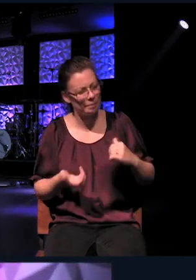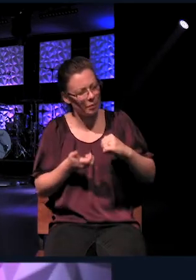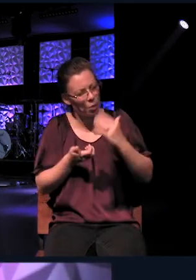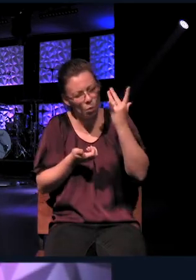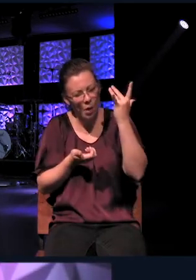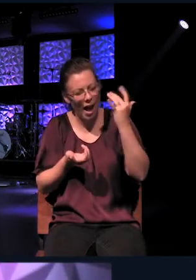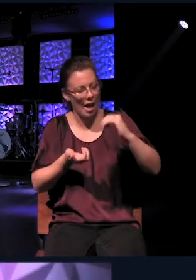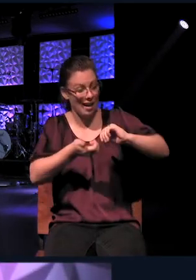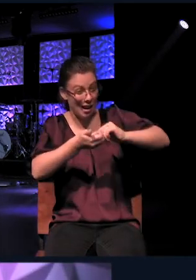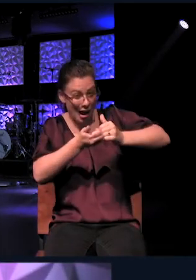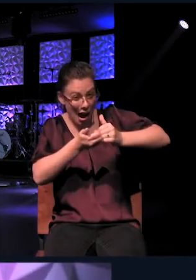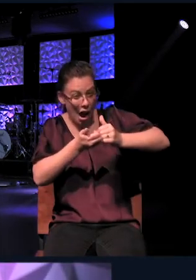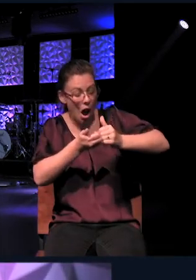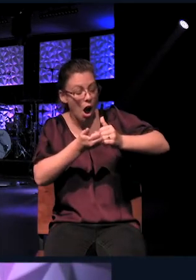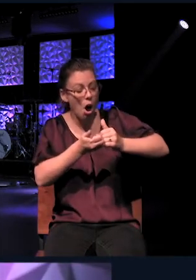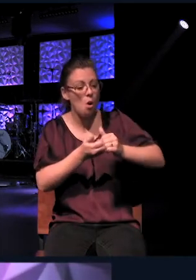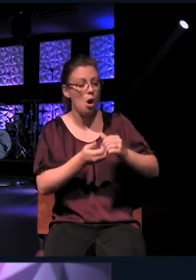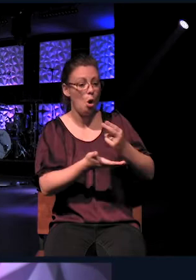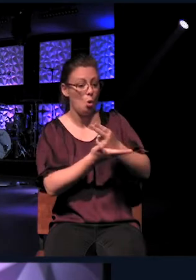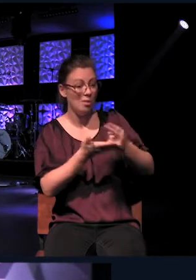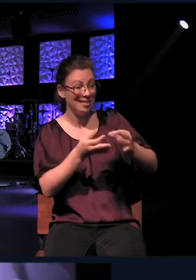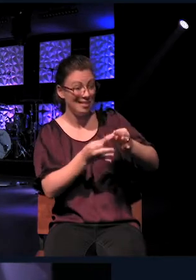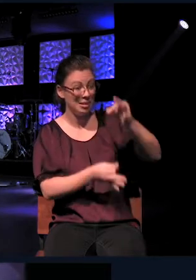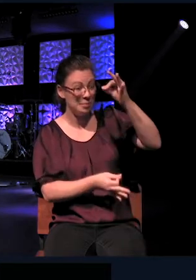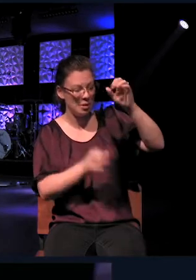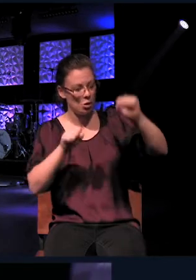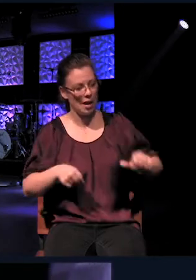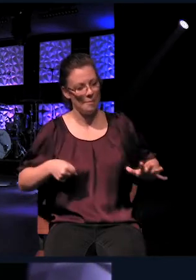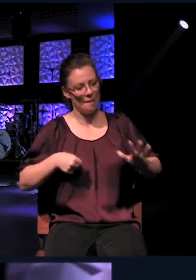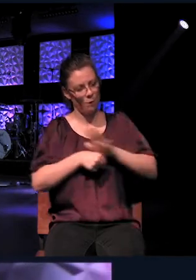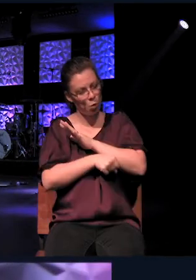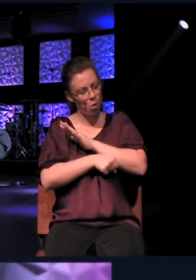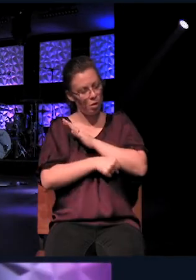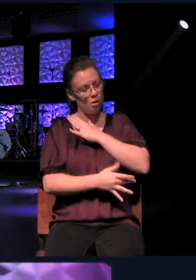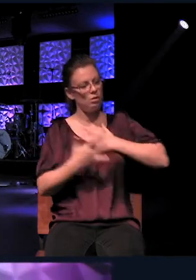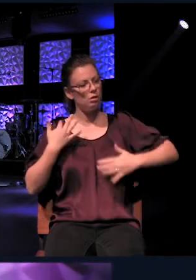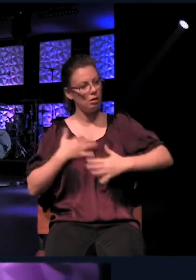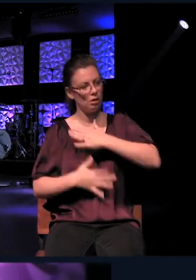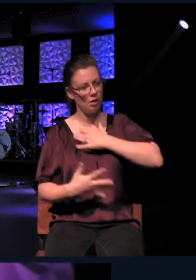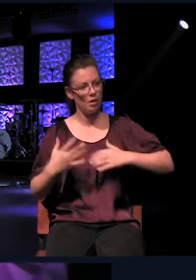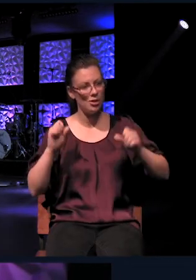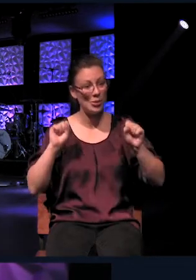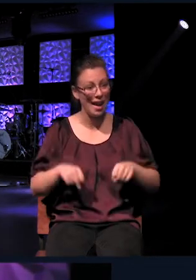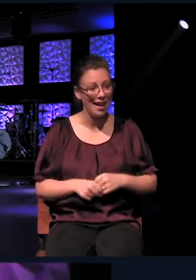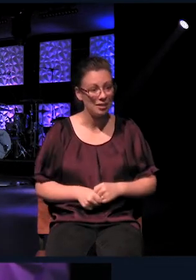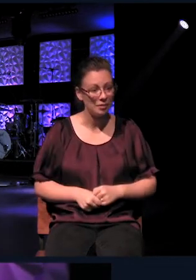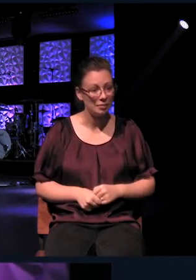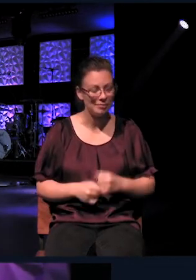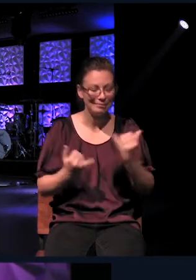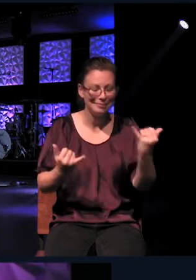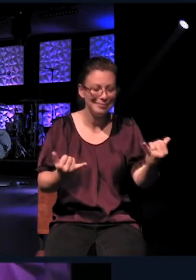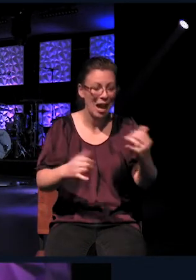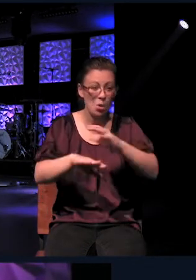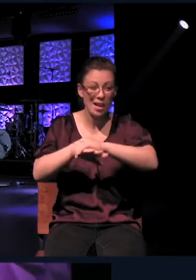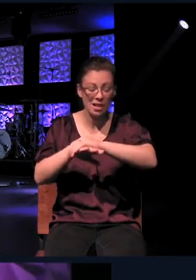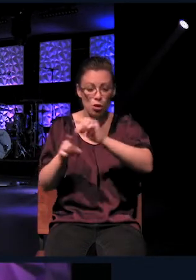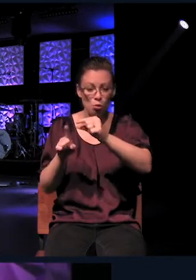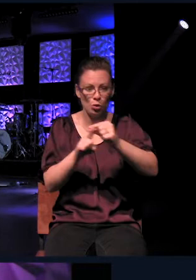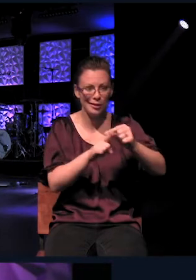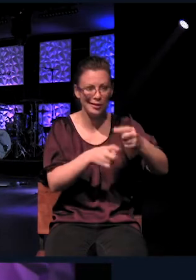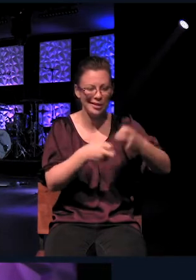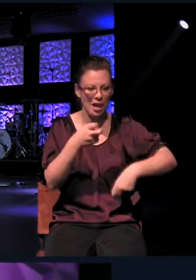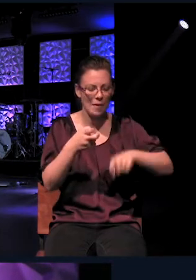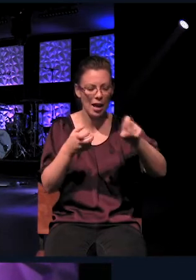Holy Spirit. And so what is joy? I had to look it up because I don't know sometimes what words mean, and they have multiple meanings. And so this word